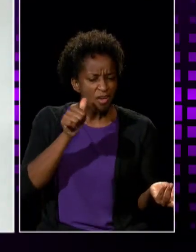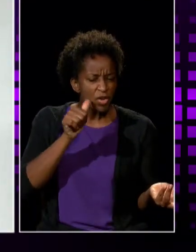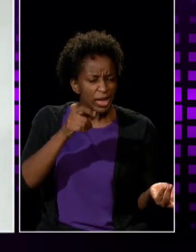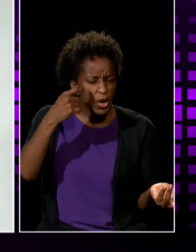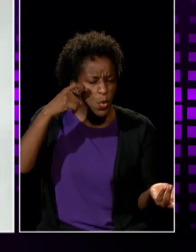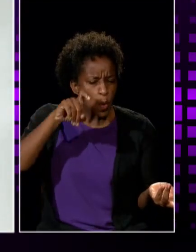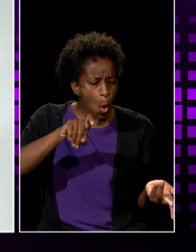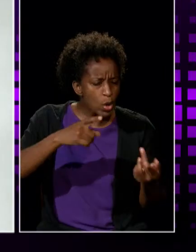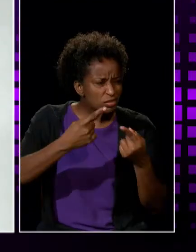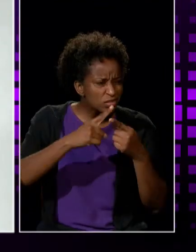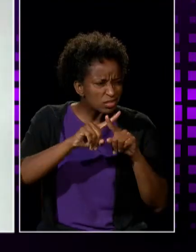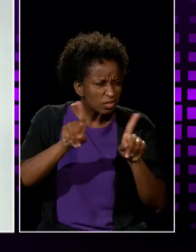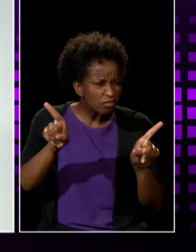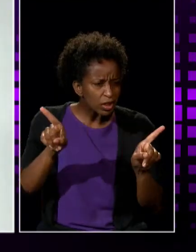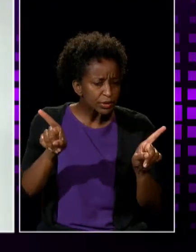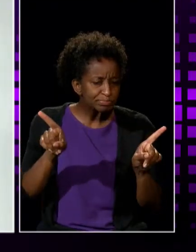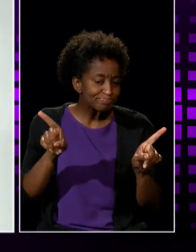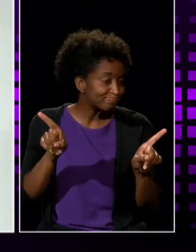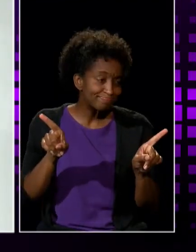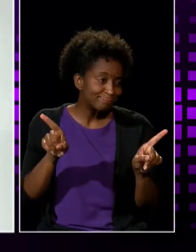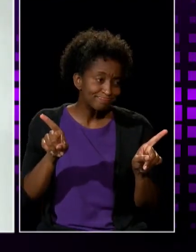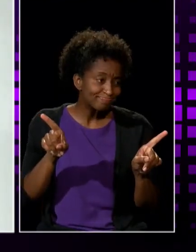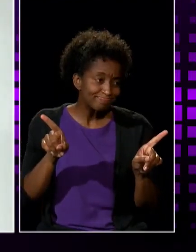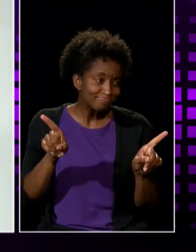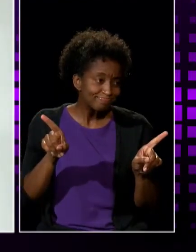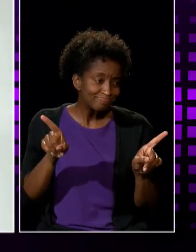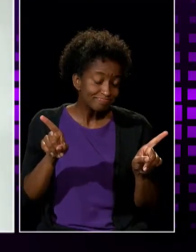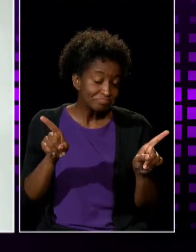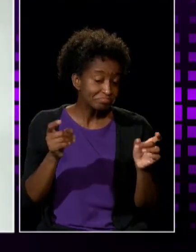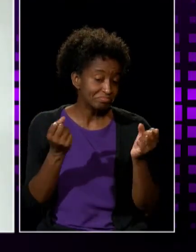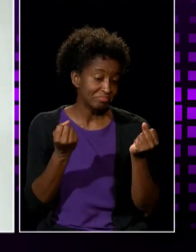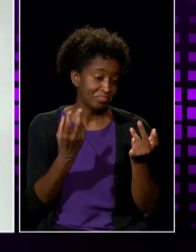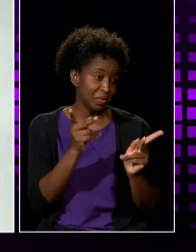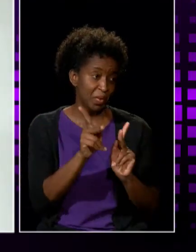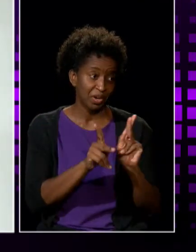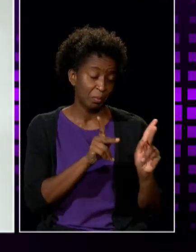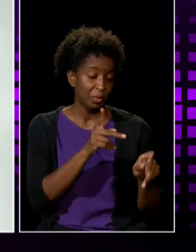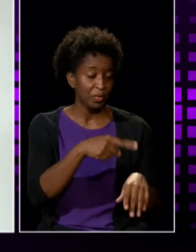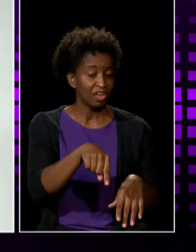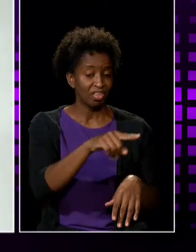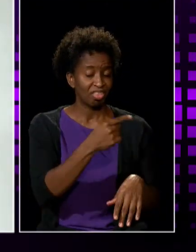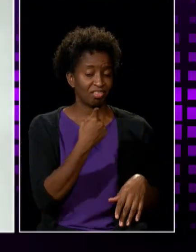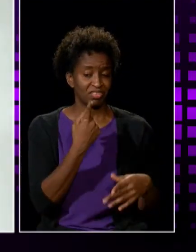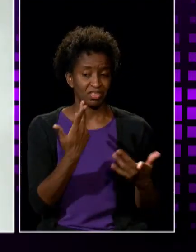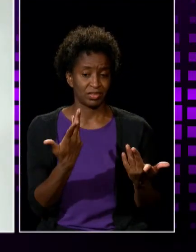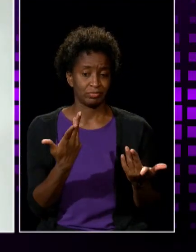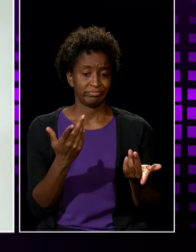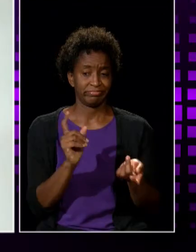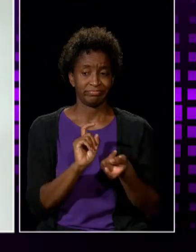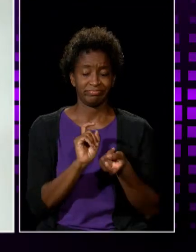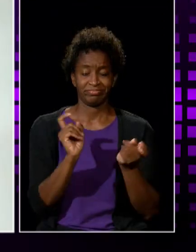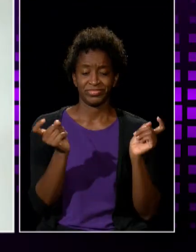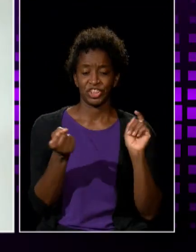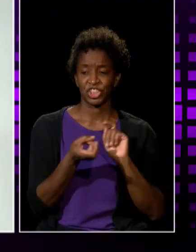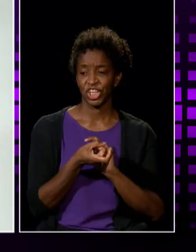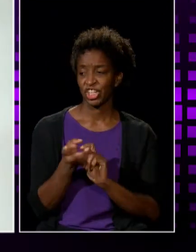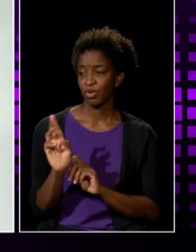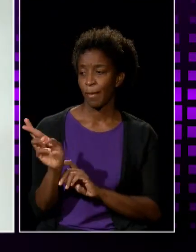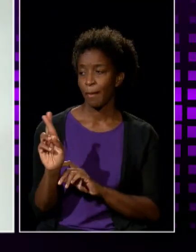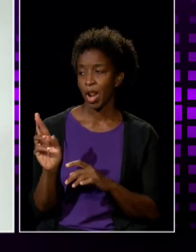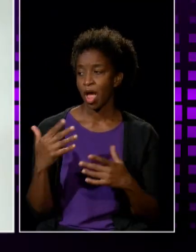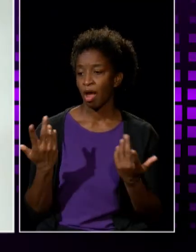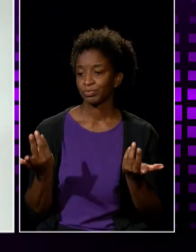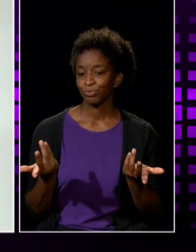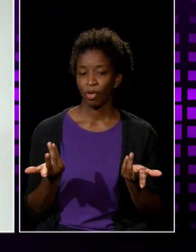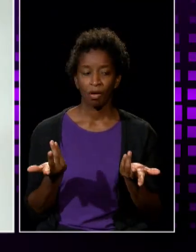psychosocial effects. So that many Barbadians have argued that this transition felt like a token step. Many Barbadians have come